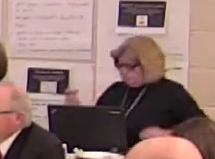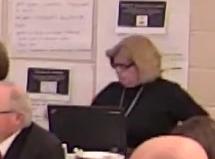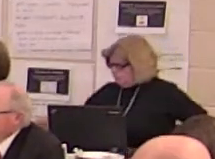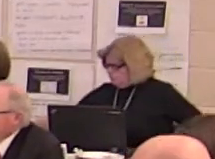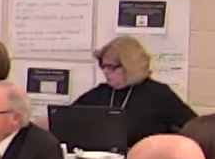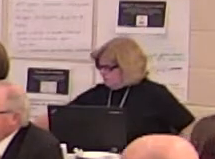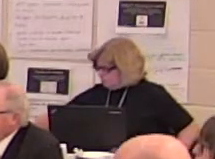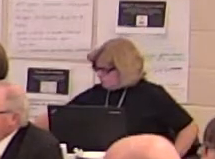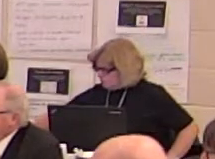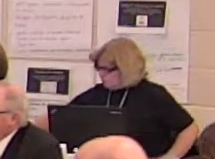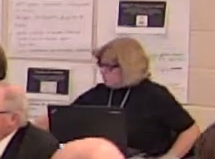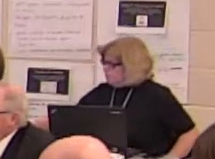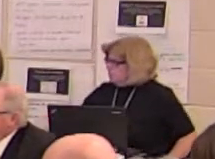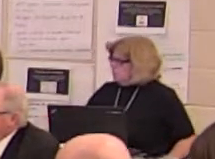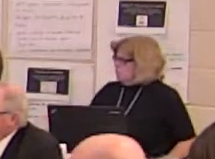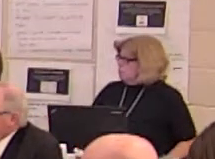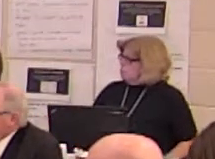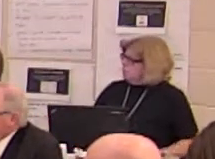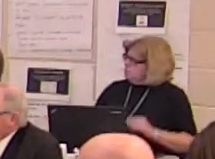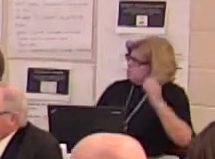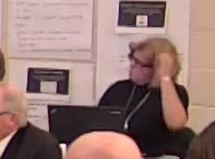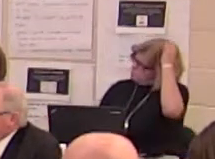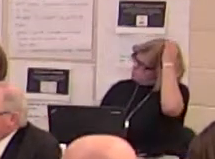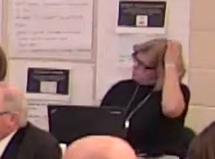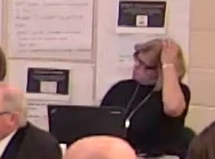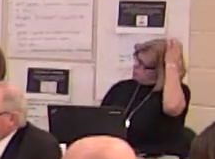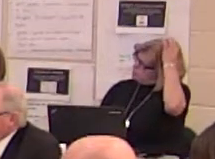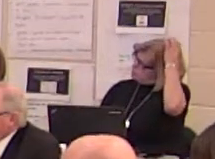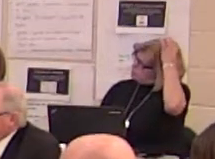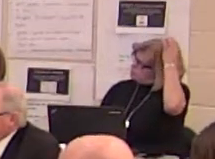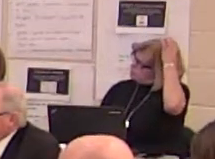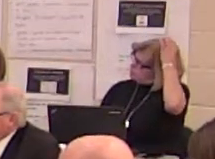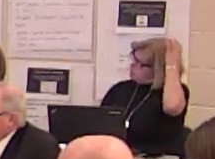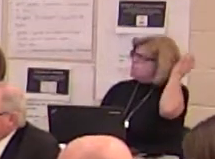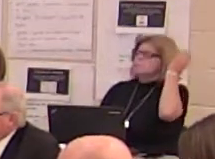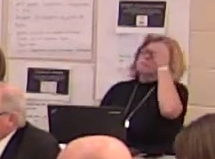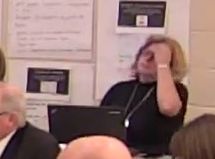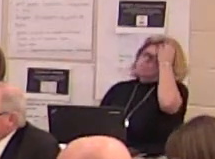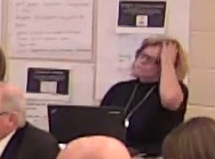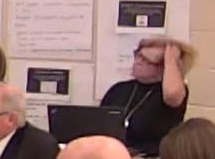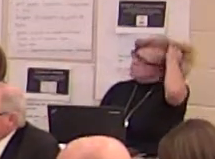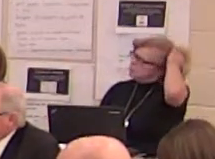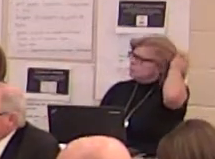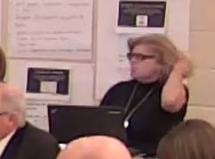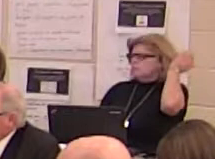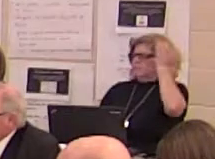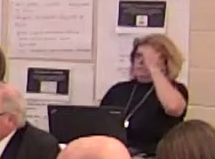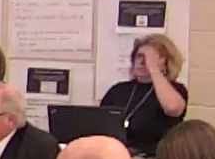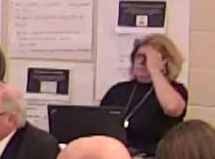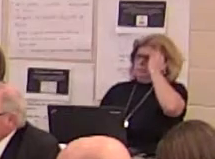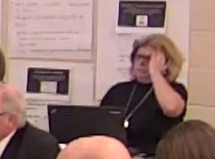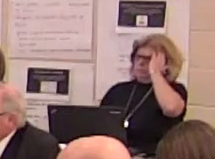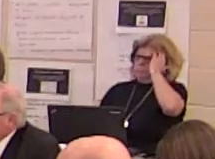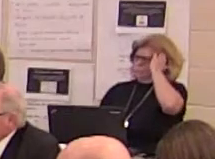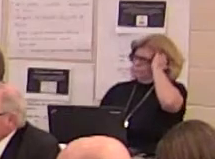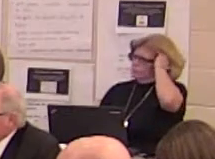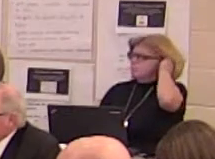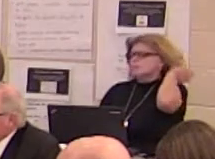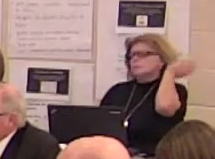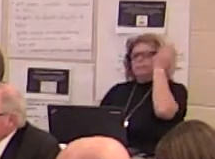proceed with the balloting, we'll ask in the order of the nominations for a short address.